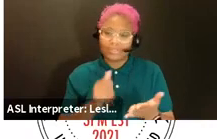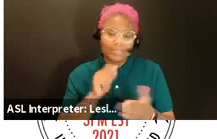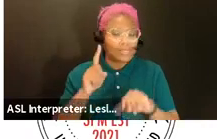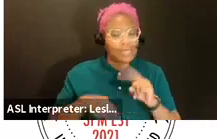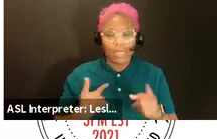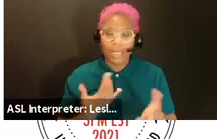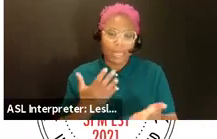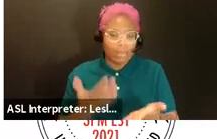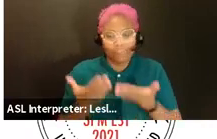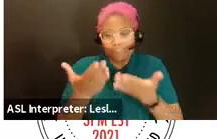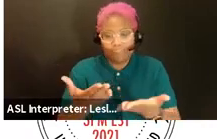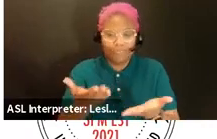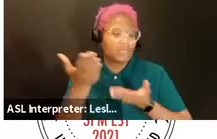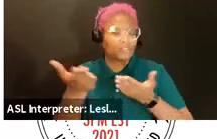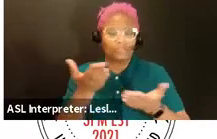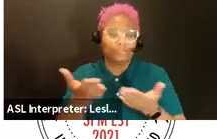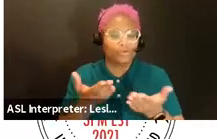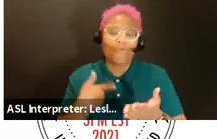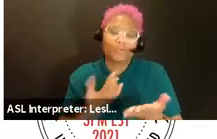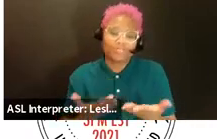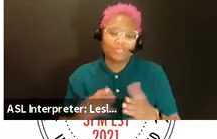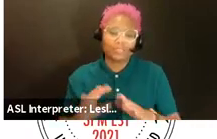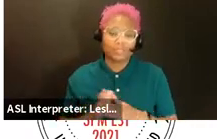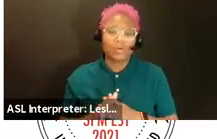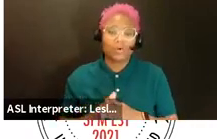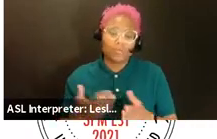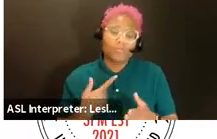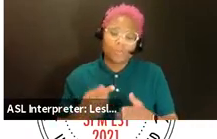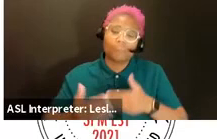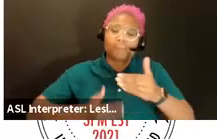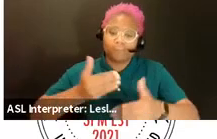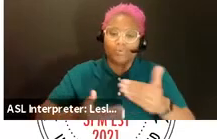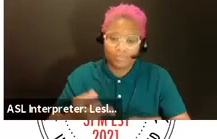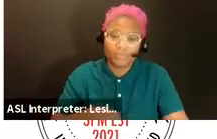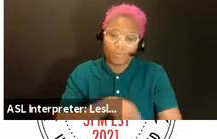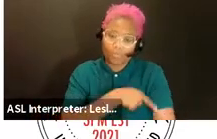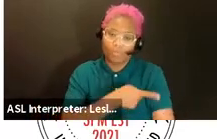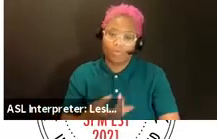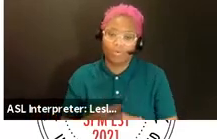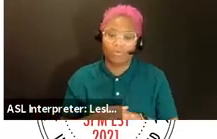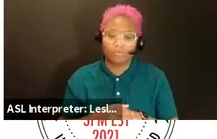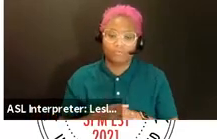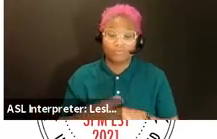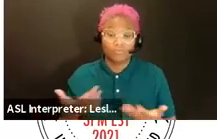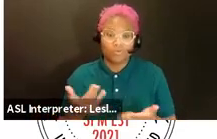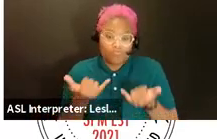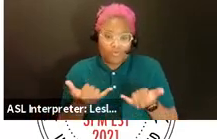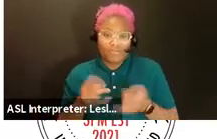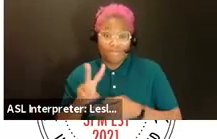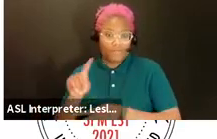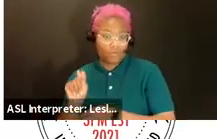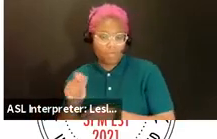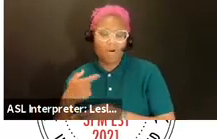that backlog is going to be, and how long the regular processing is going to take. Right now, again, in Vermont, we're seeing 4 to 6